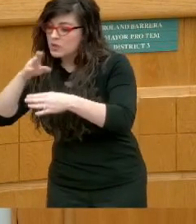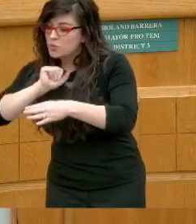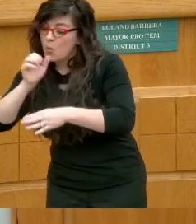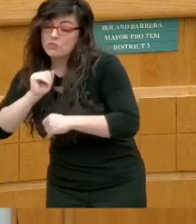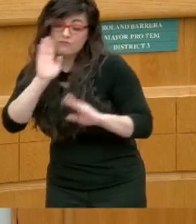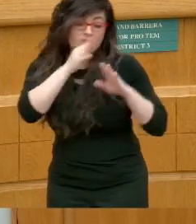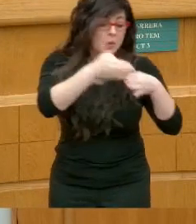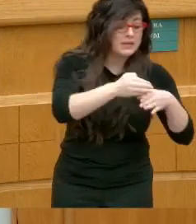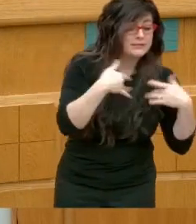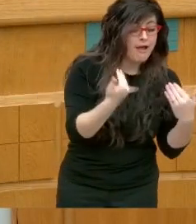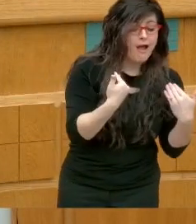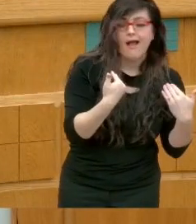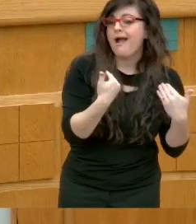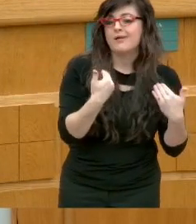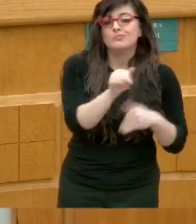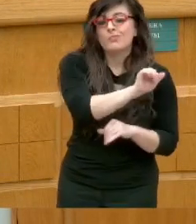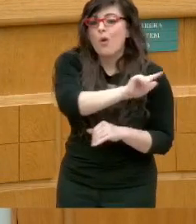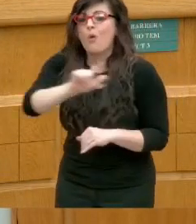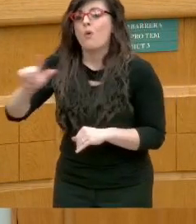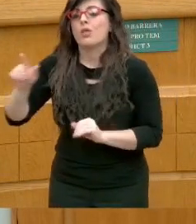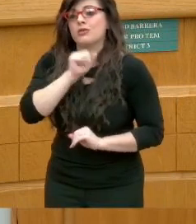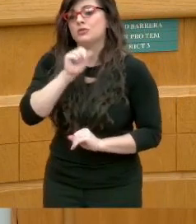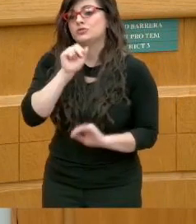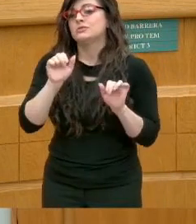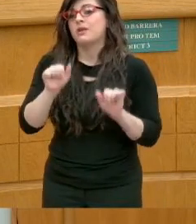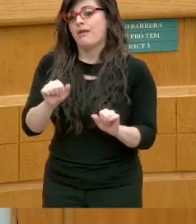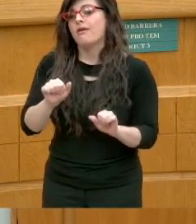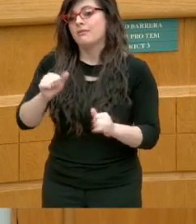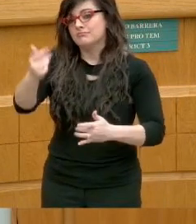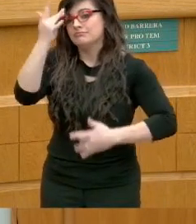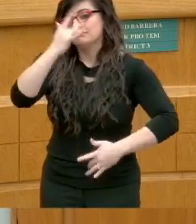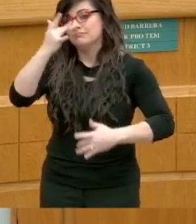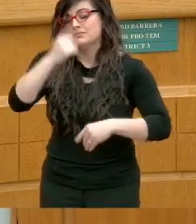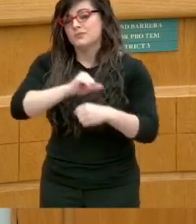everybody is susceptible to getting the virus if they